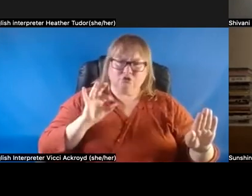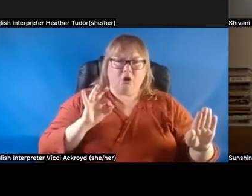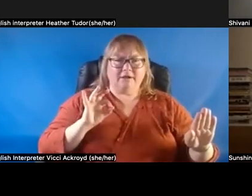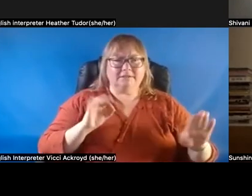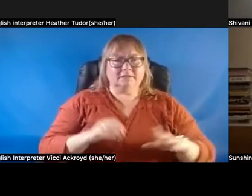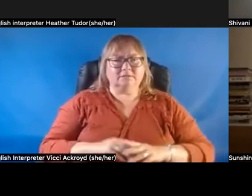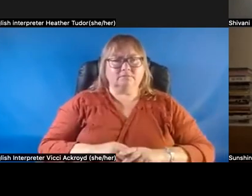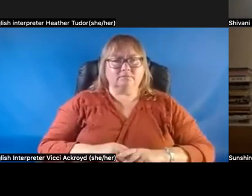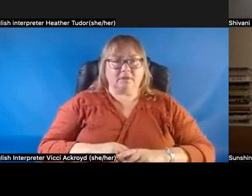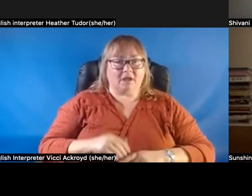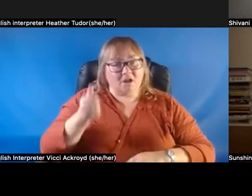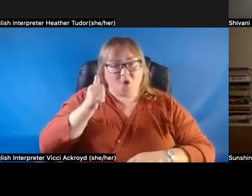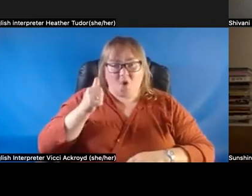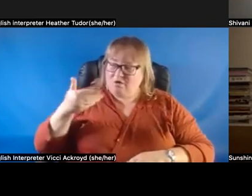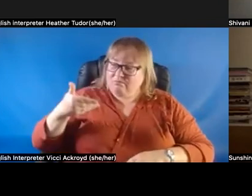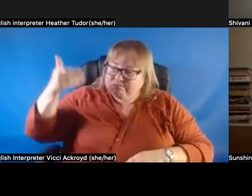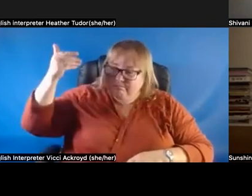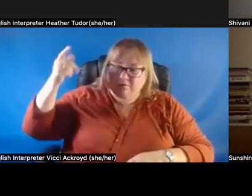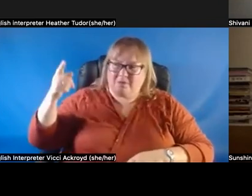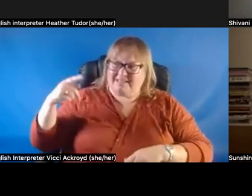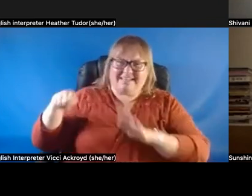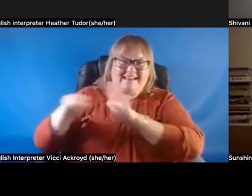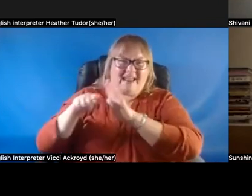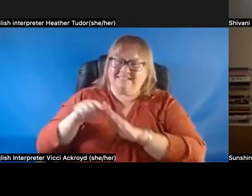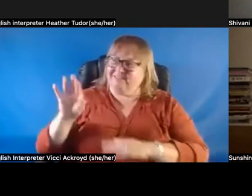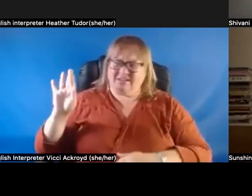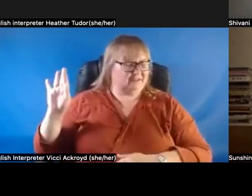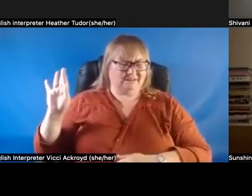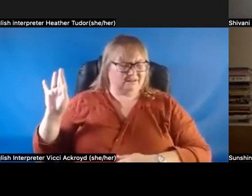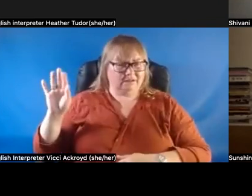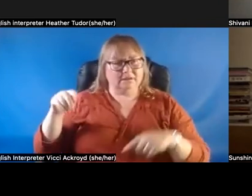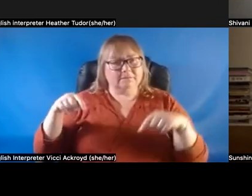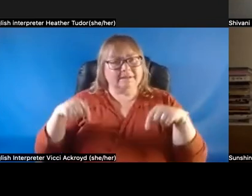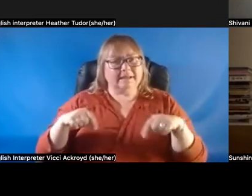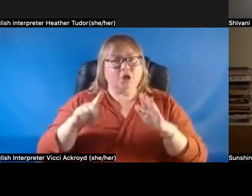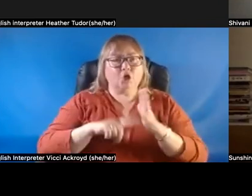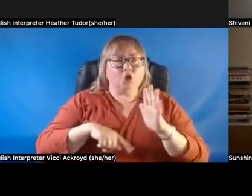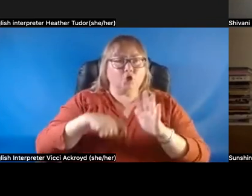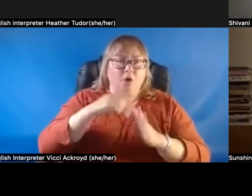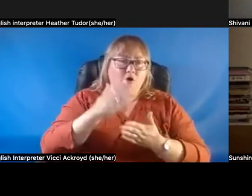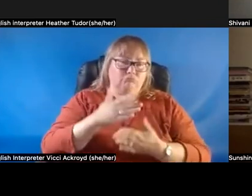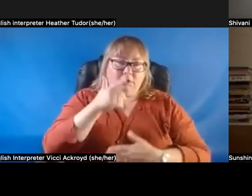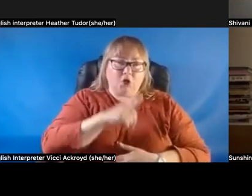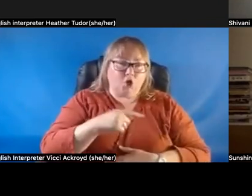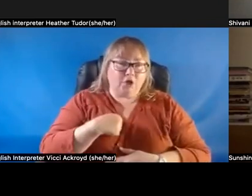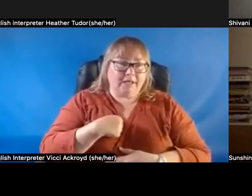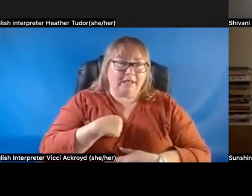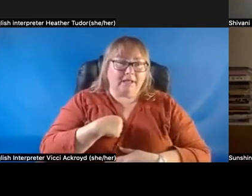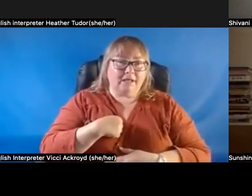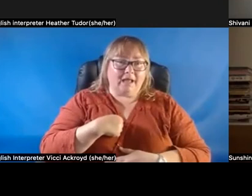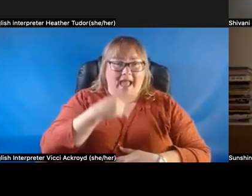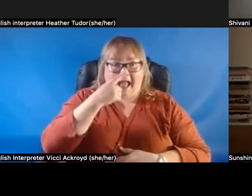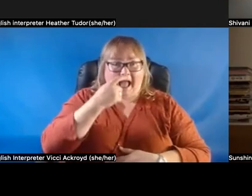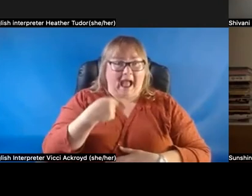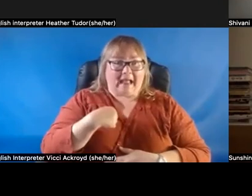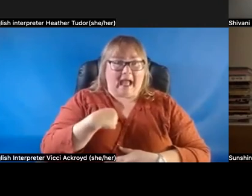negative backlash, but I think for me, it's like in the UK, I'm so fortunate I would be able to like climb up